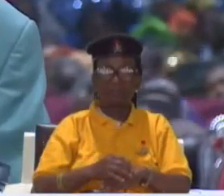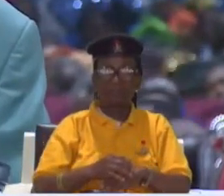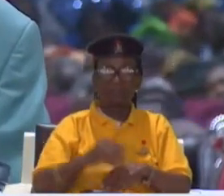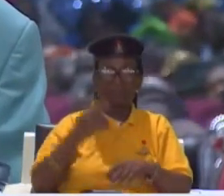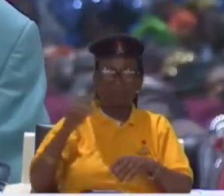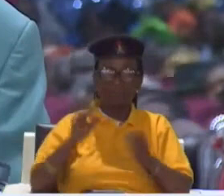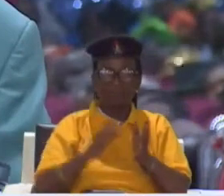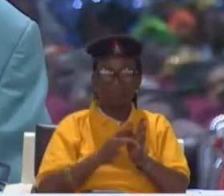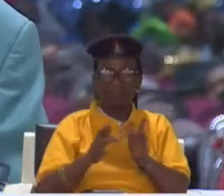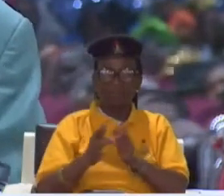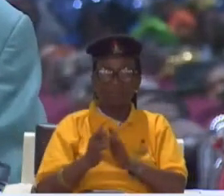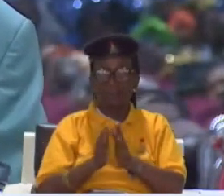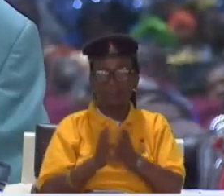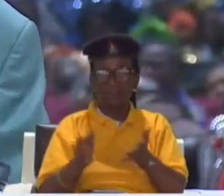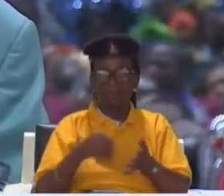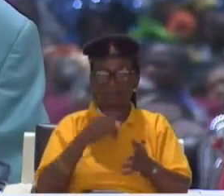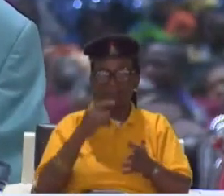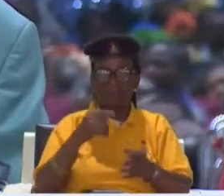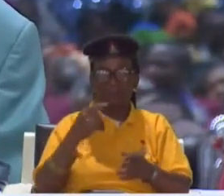the earth was